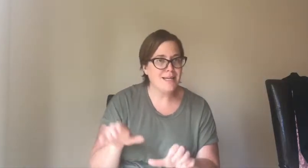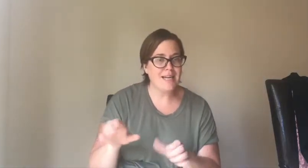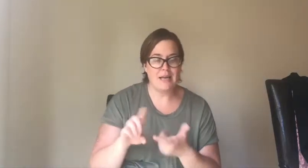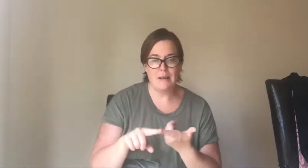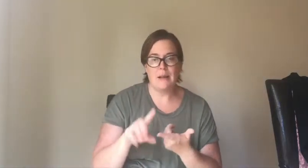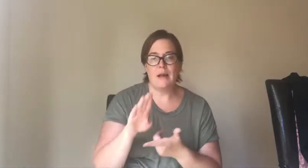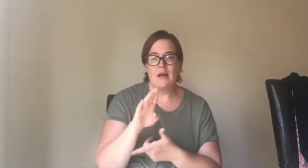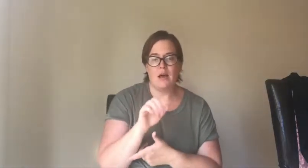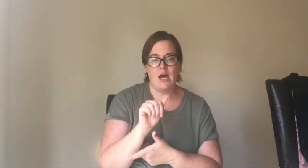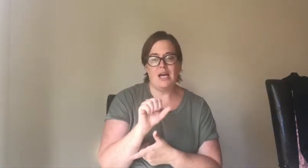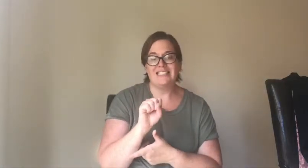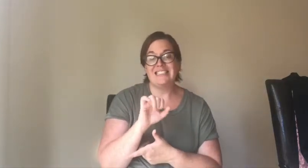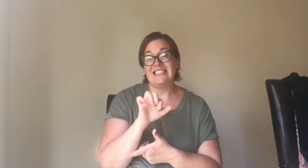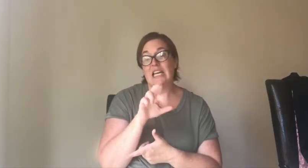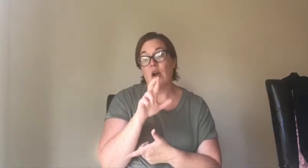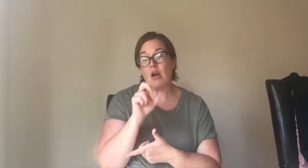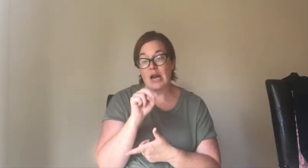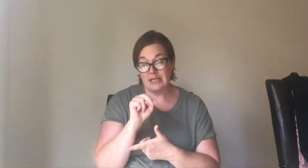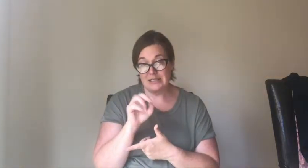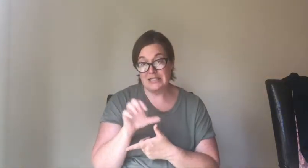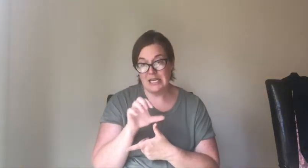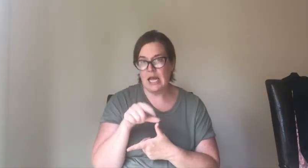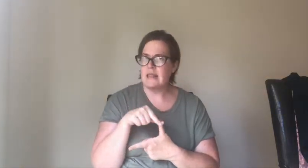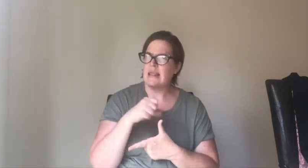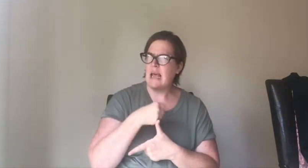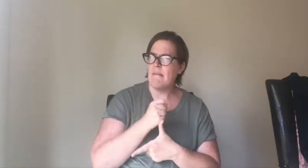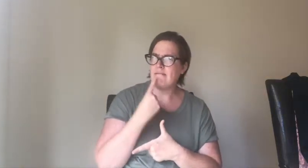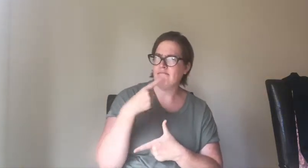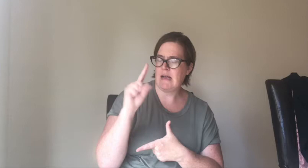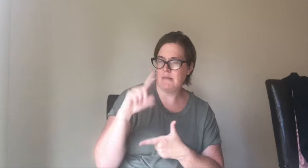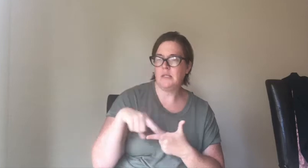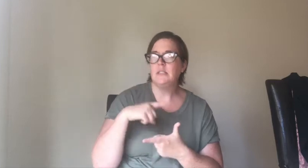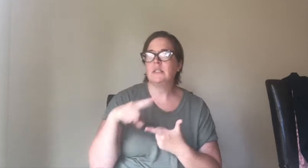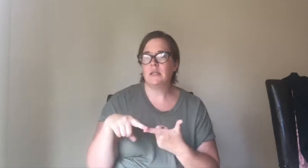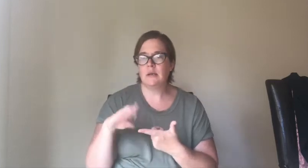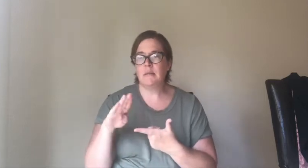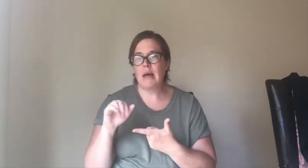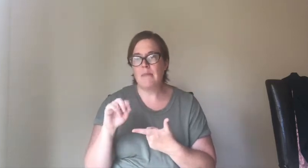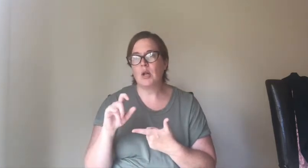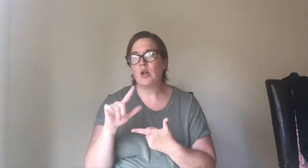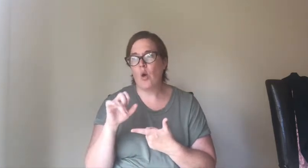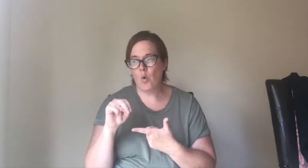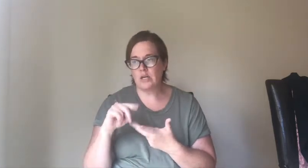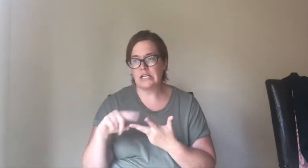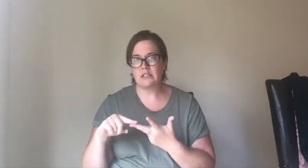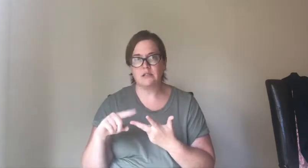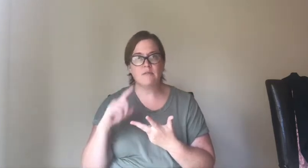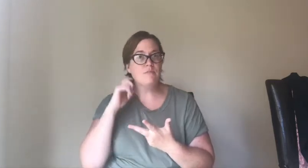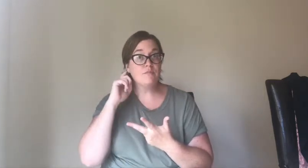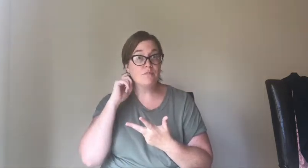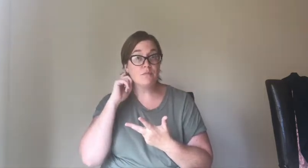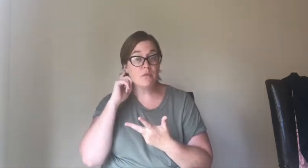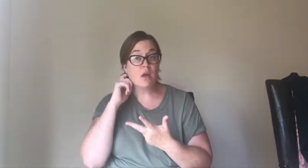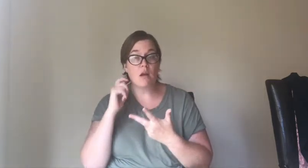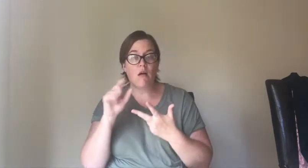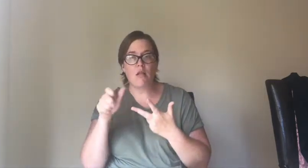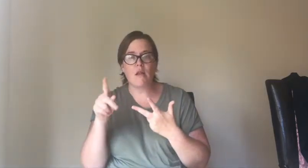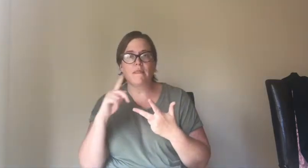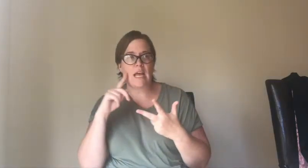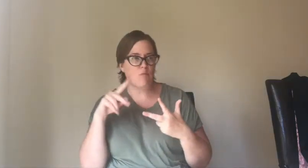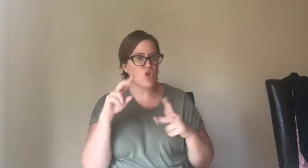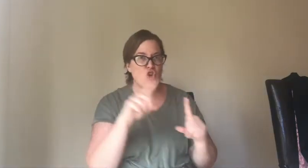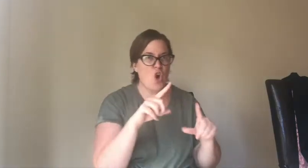is assimilation. Assimilation means you just begin to look like everybody else around you. There's